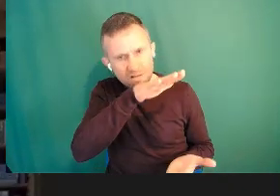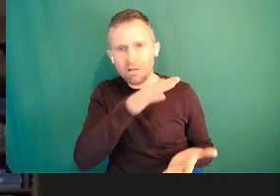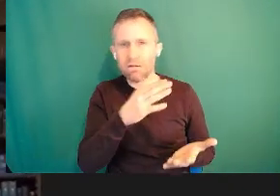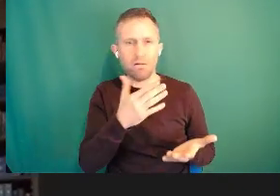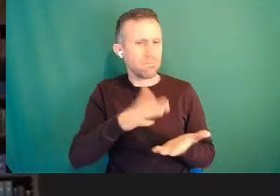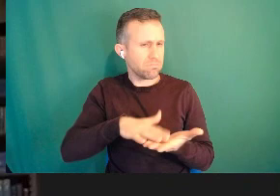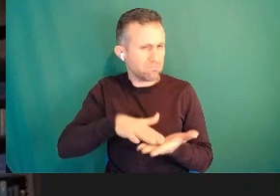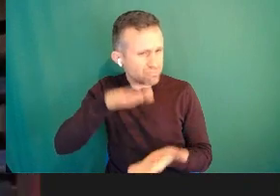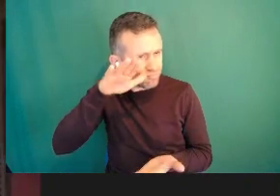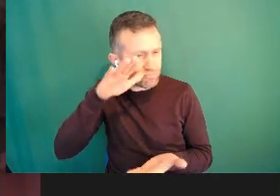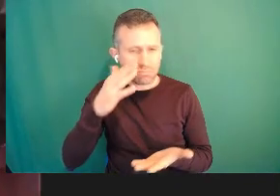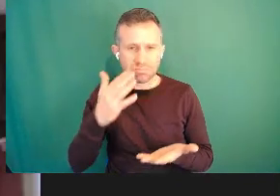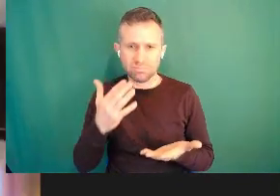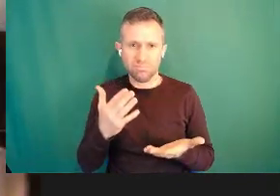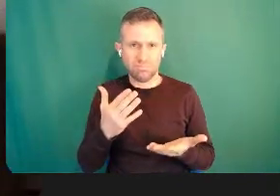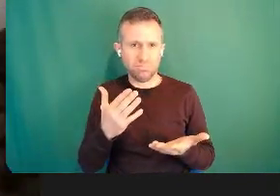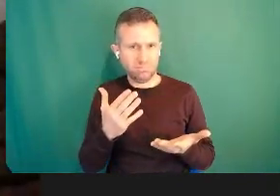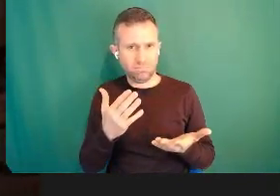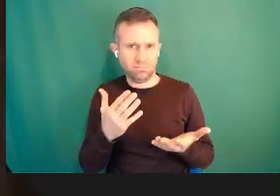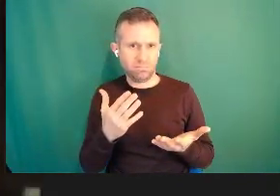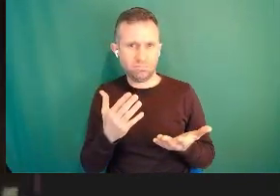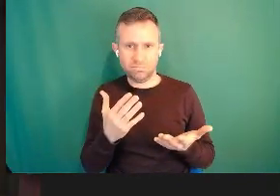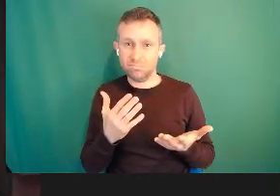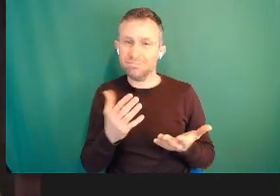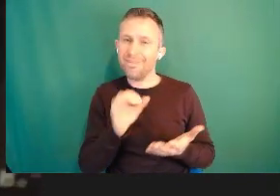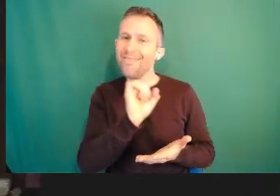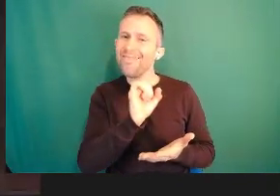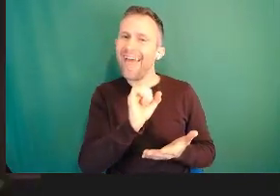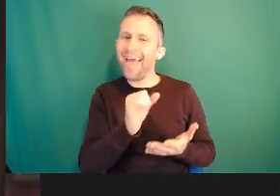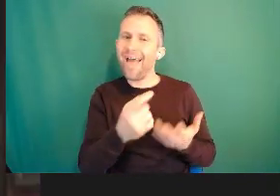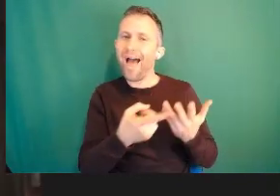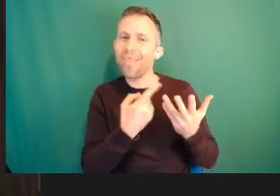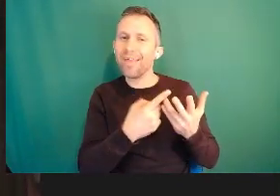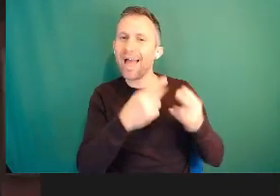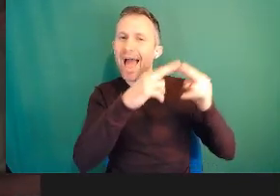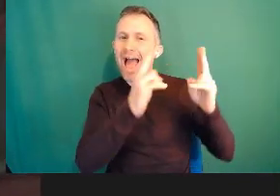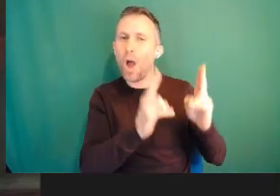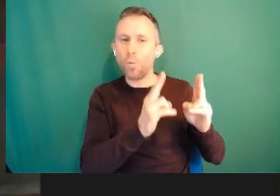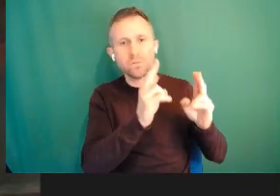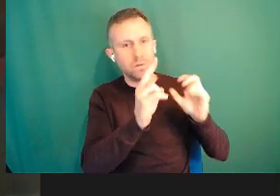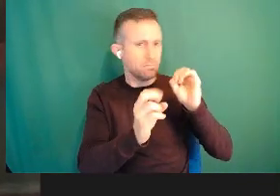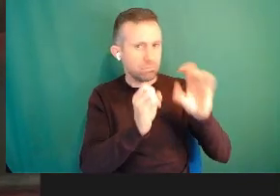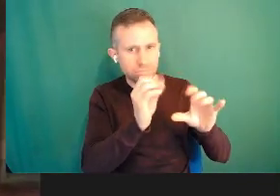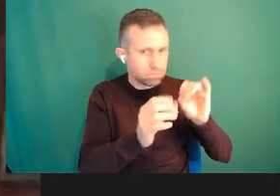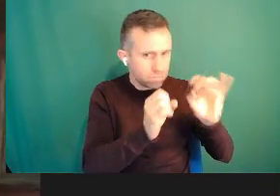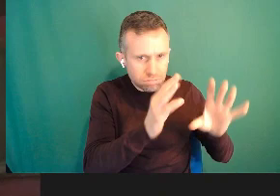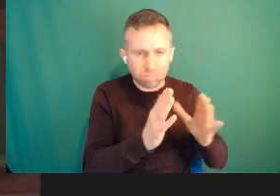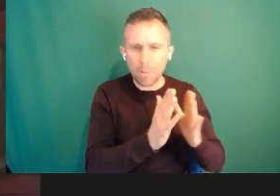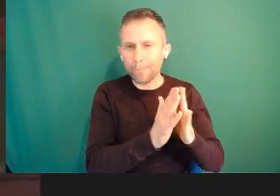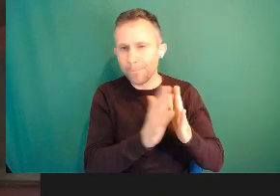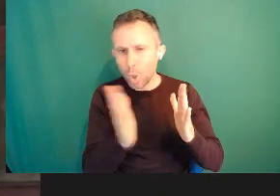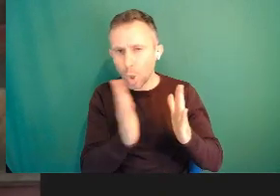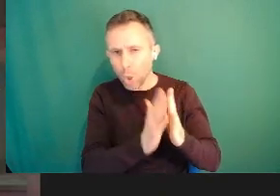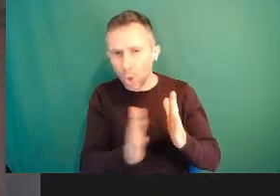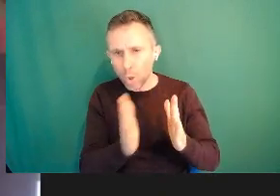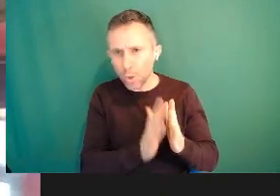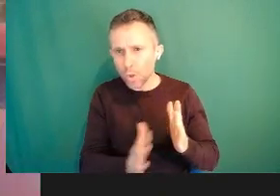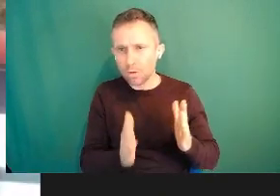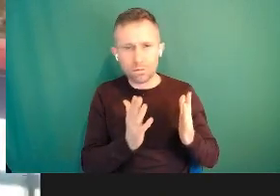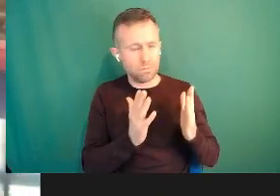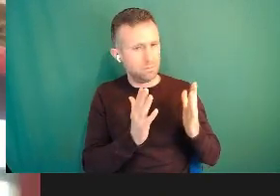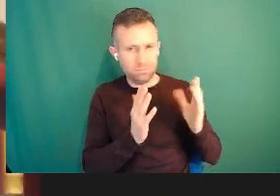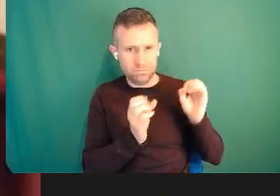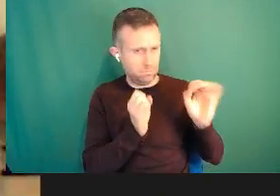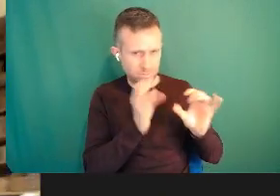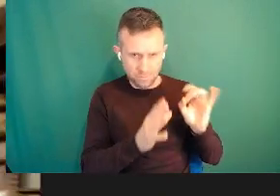in lots of their different houses, and they were all brought together to West Horsley Place. The Duchess, she recognised their book collection as important and wanted it to stay